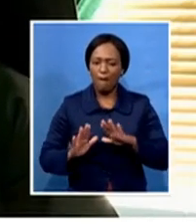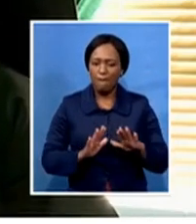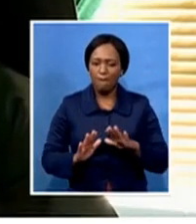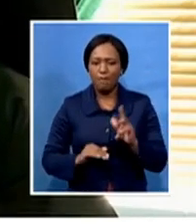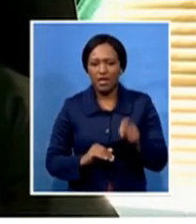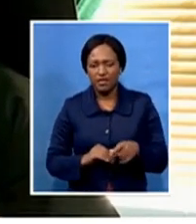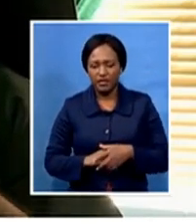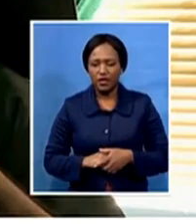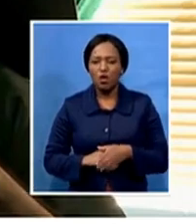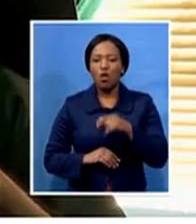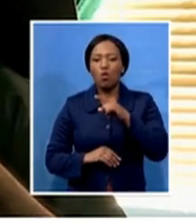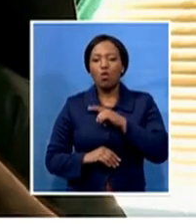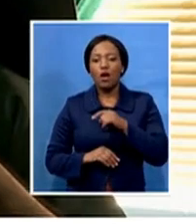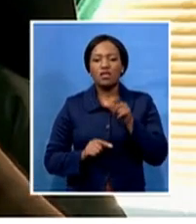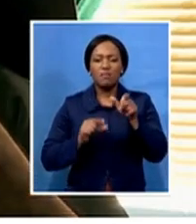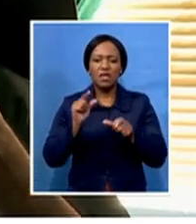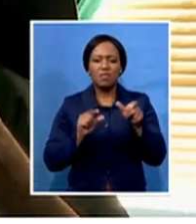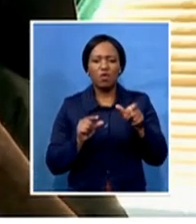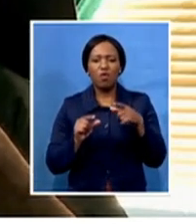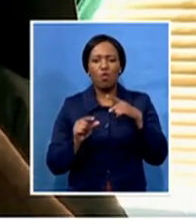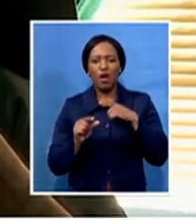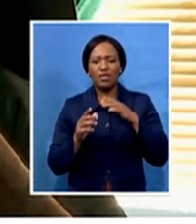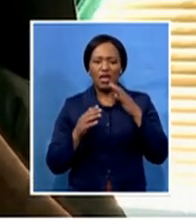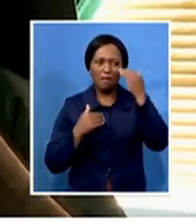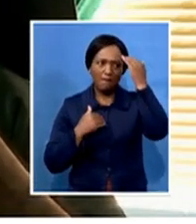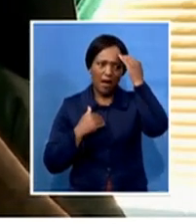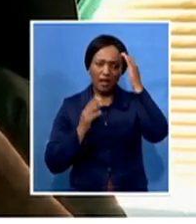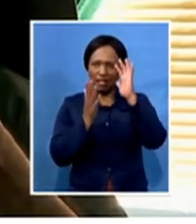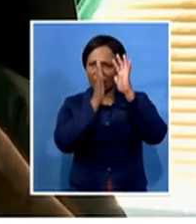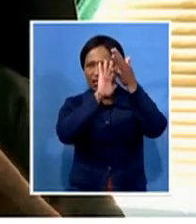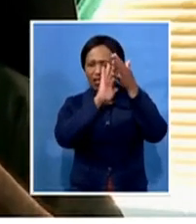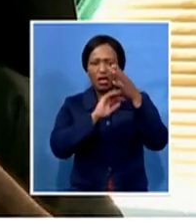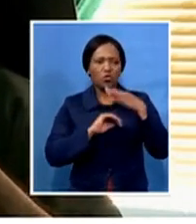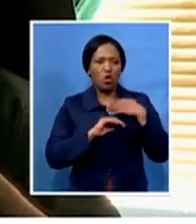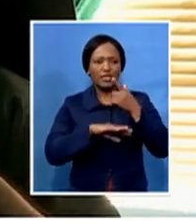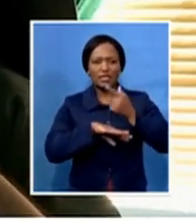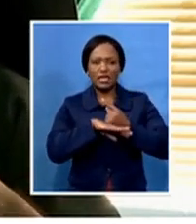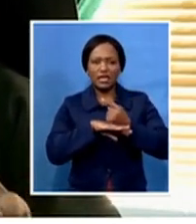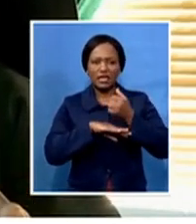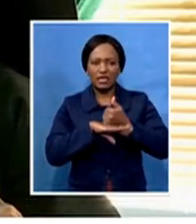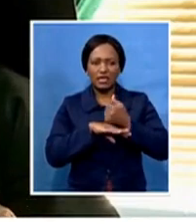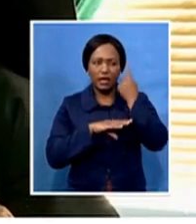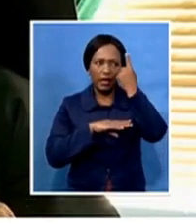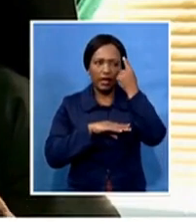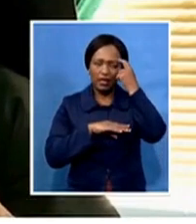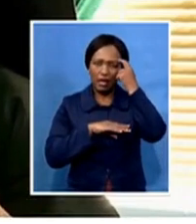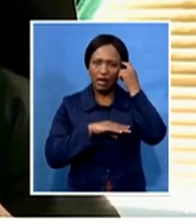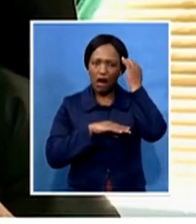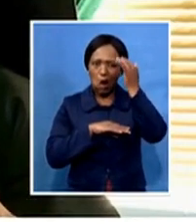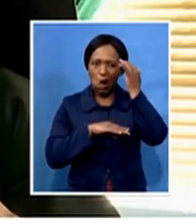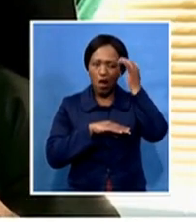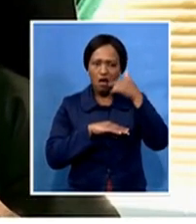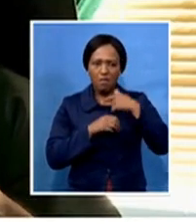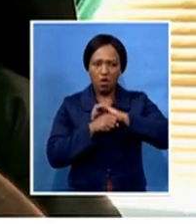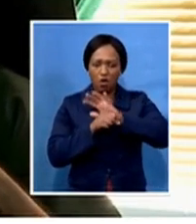distracted in their own mind. They mustn't be sitting there in a bed thinking, I've got COVID-19, and this thing is going to happen, or something